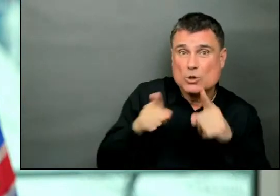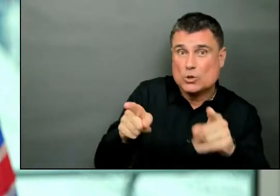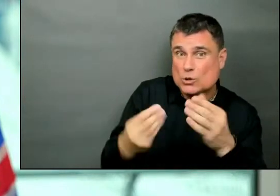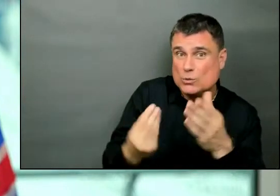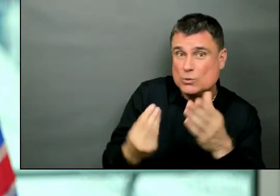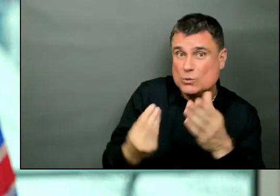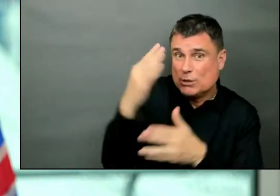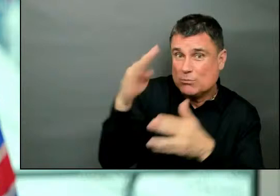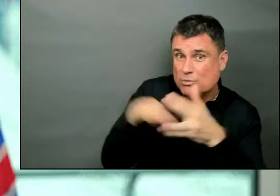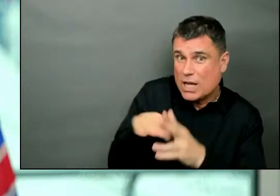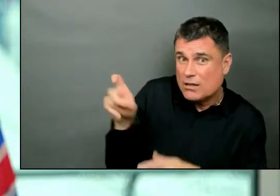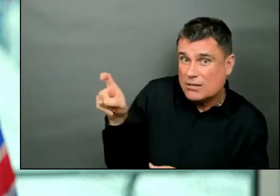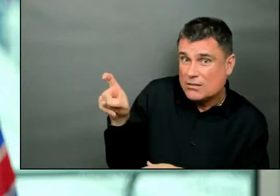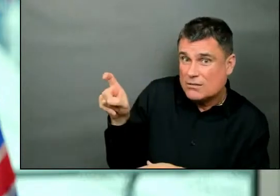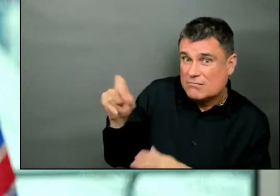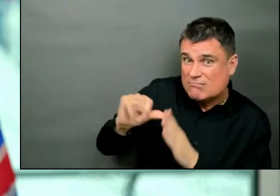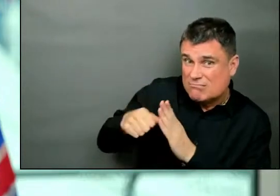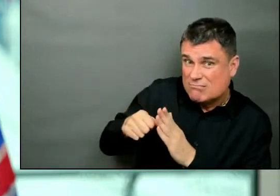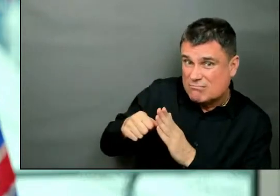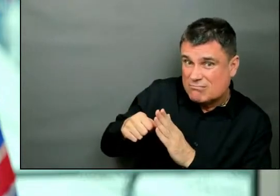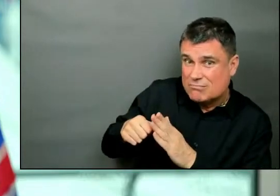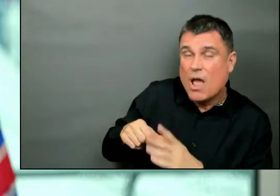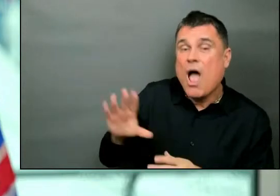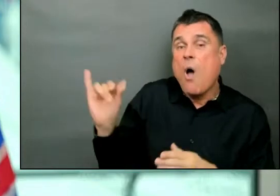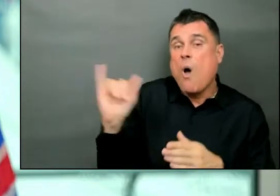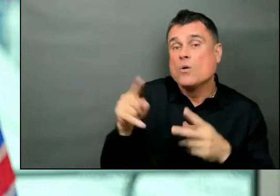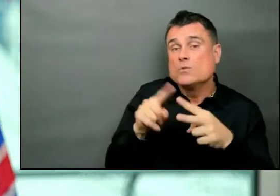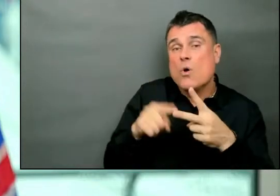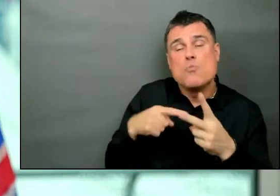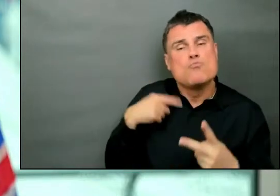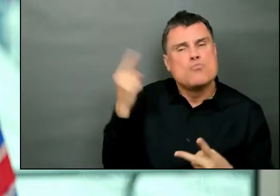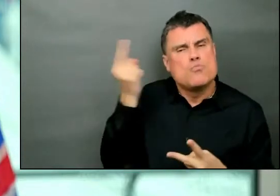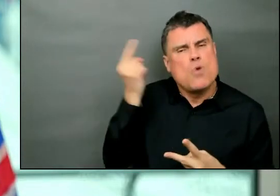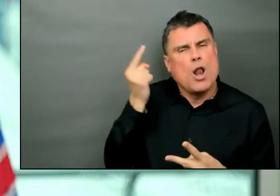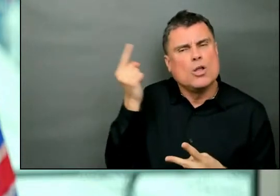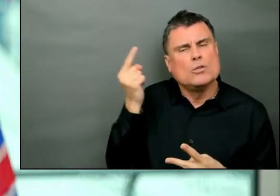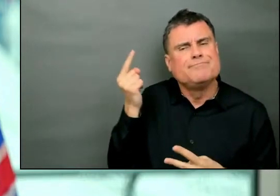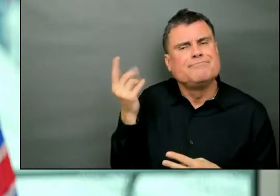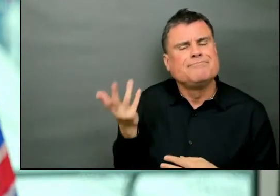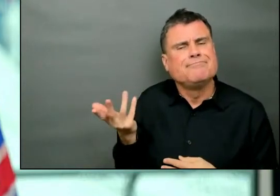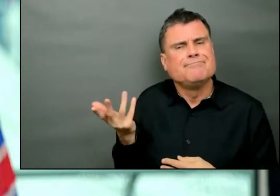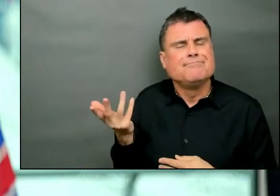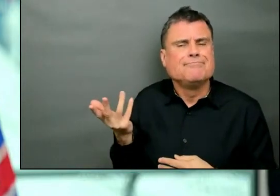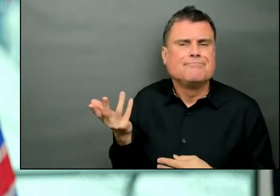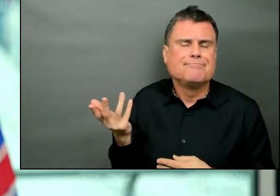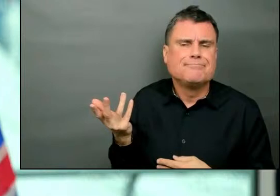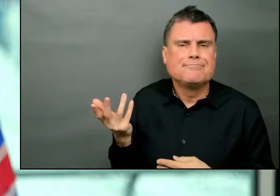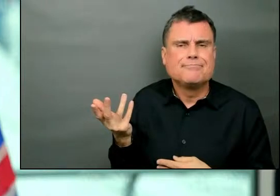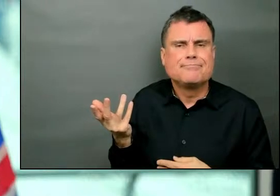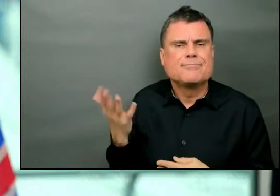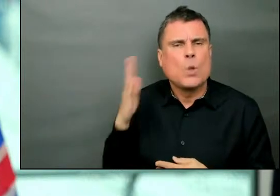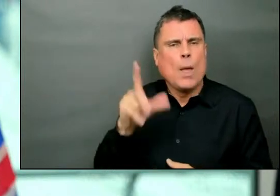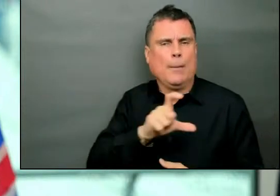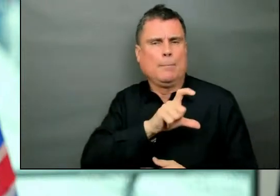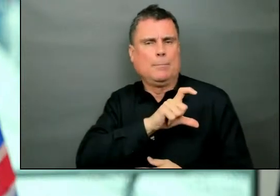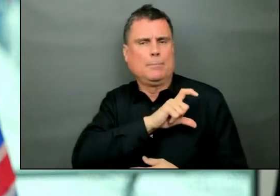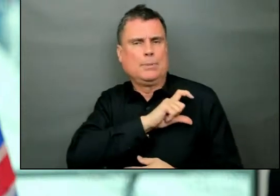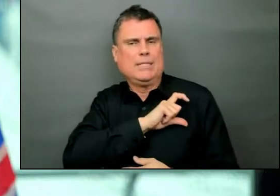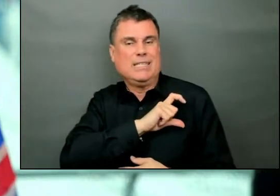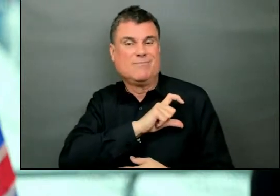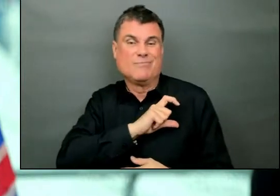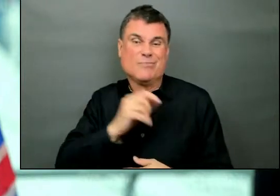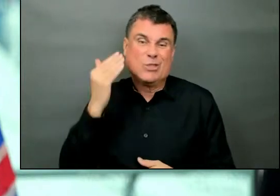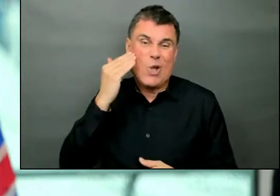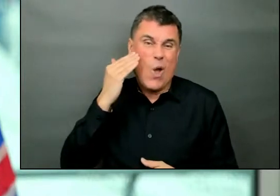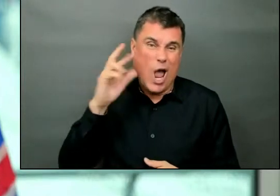around reforming the Police Act. The RCMP union, as I'm sure you are aware, has come back and expressed